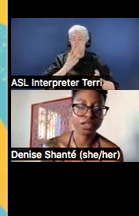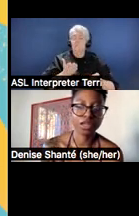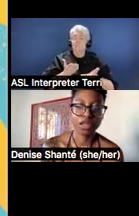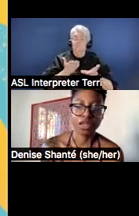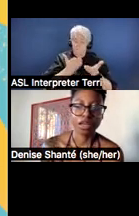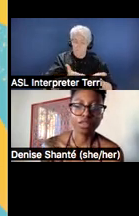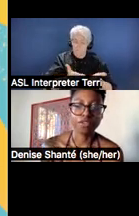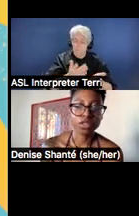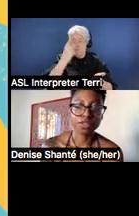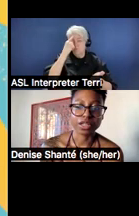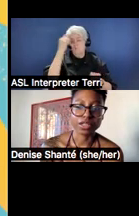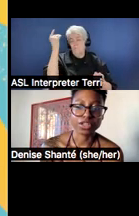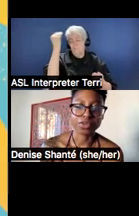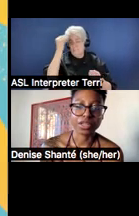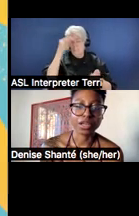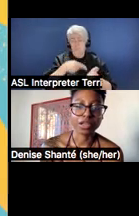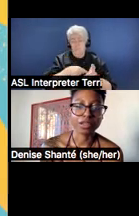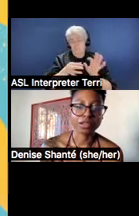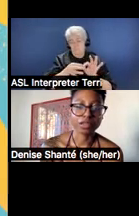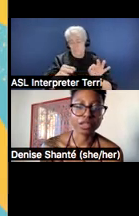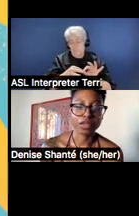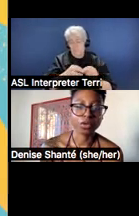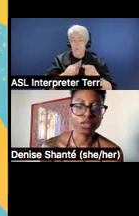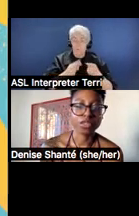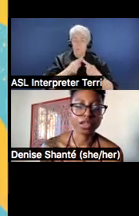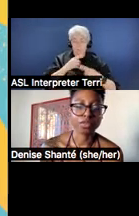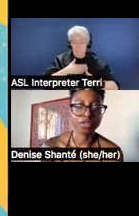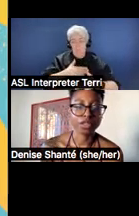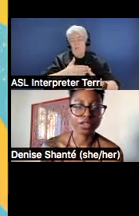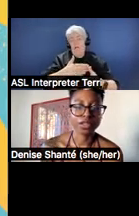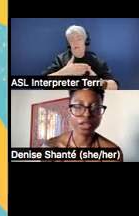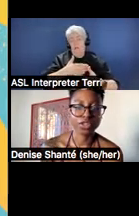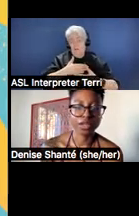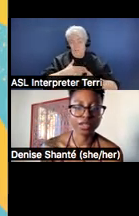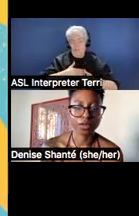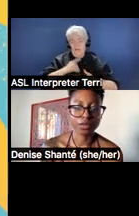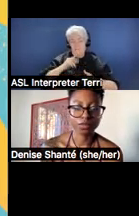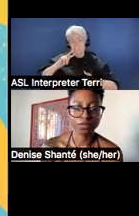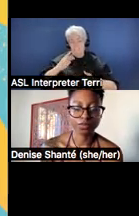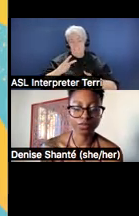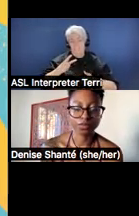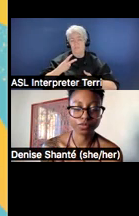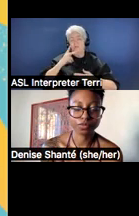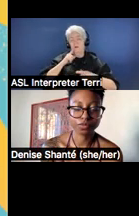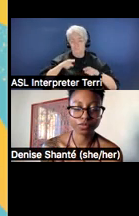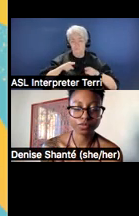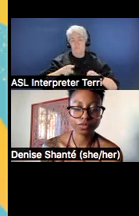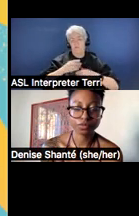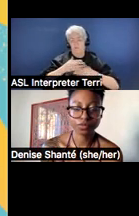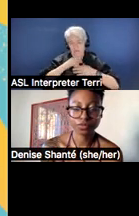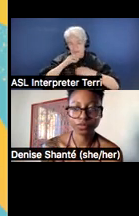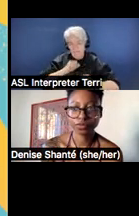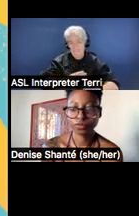phrase, the first phrase as you inhale, and hold the second phrase as you exhale.